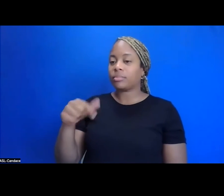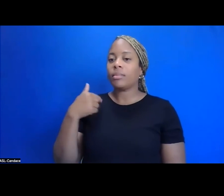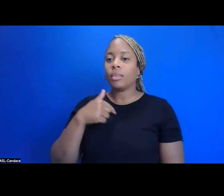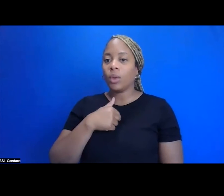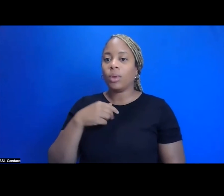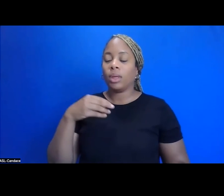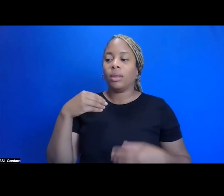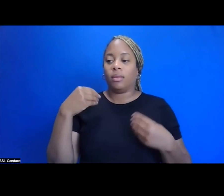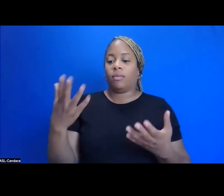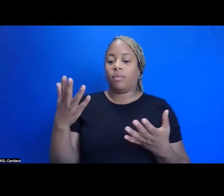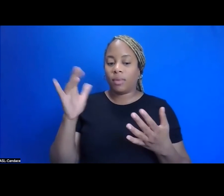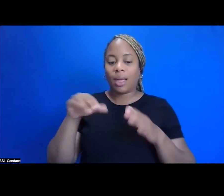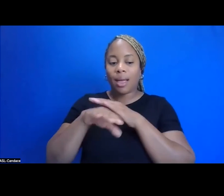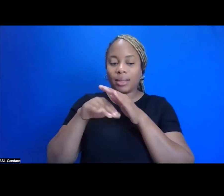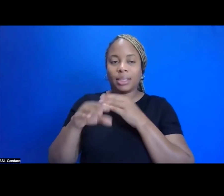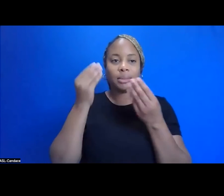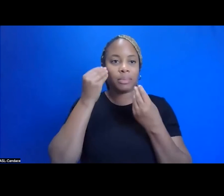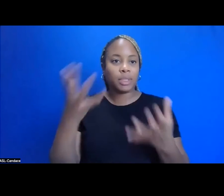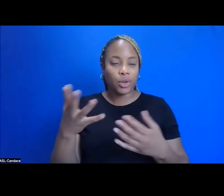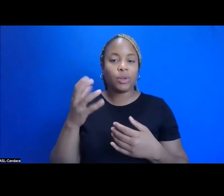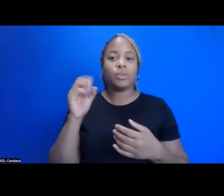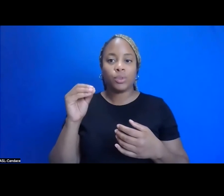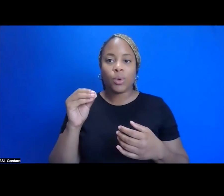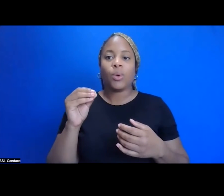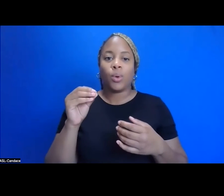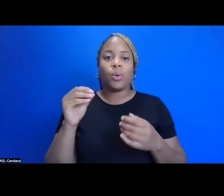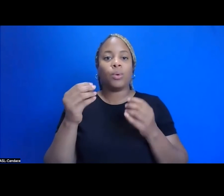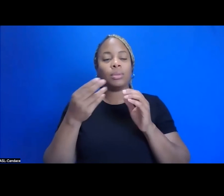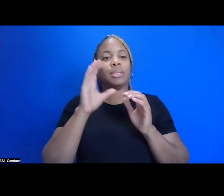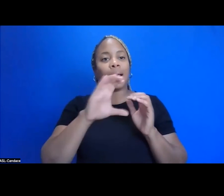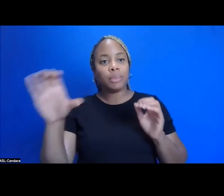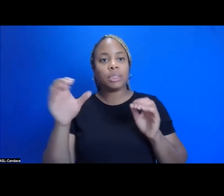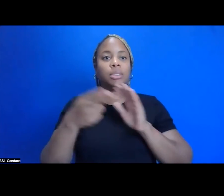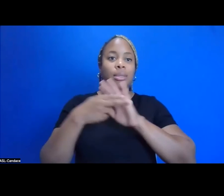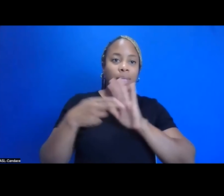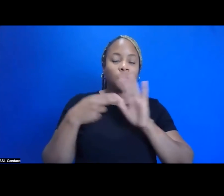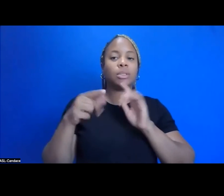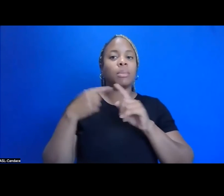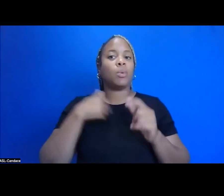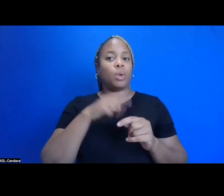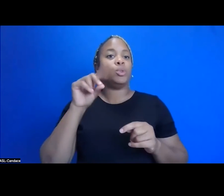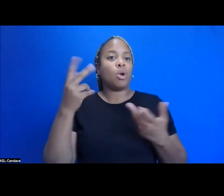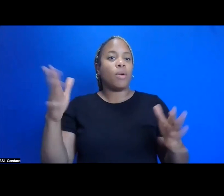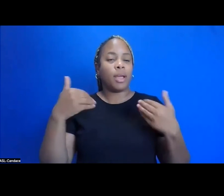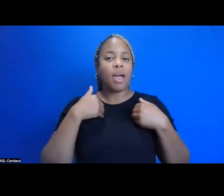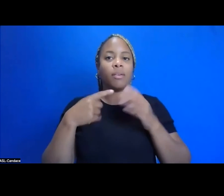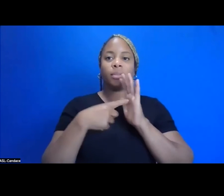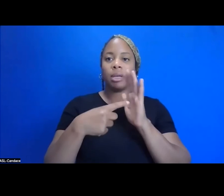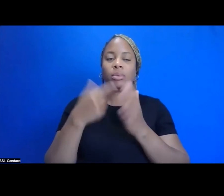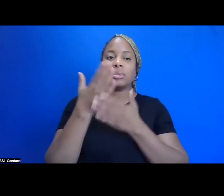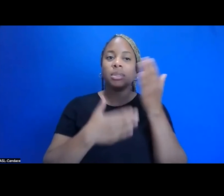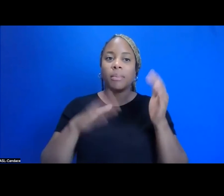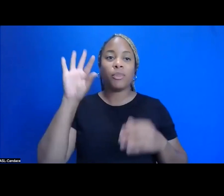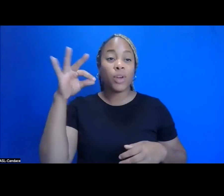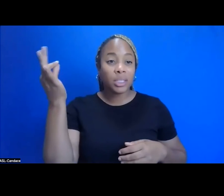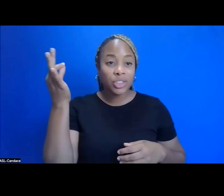it is that it's access materials, so descriptive subtitles or captions. But we do already have, for example, some